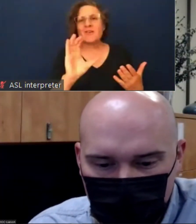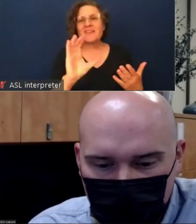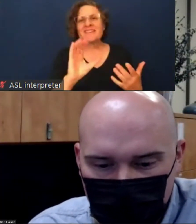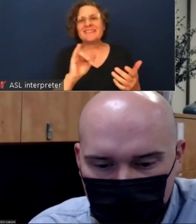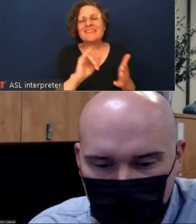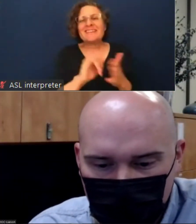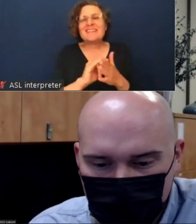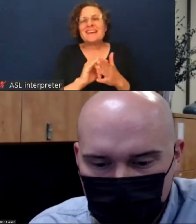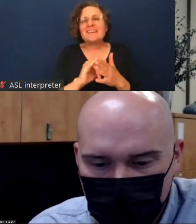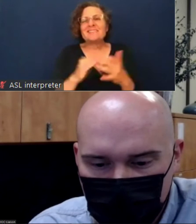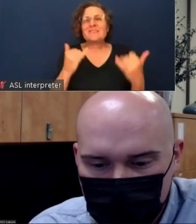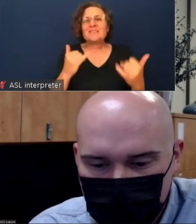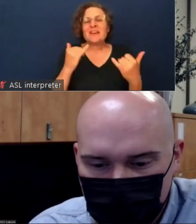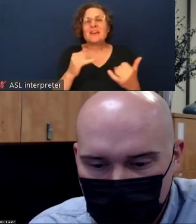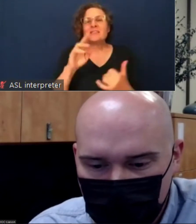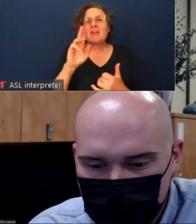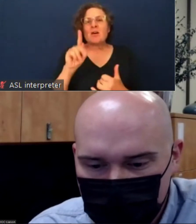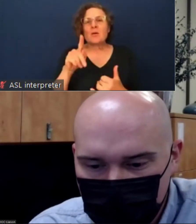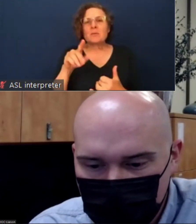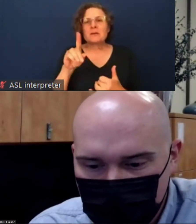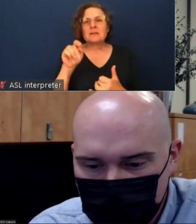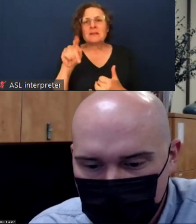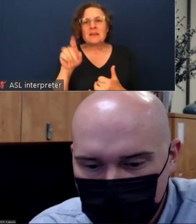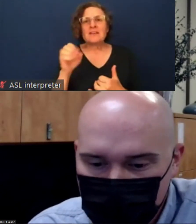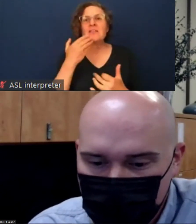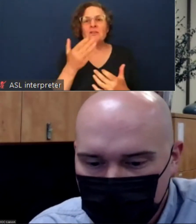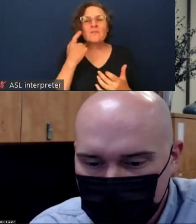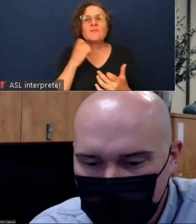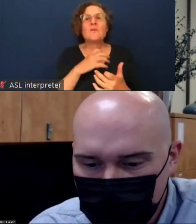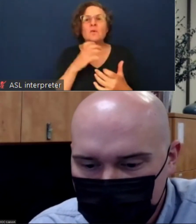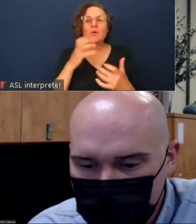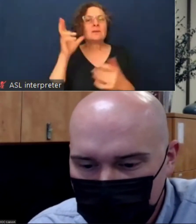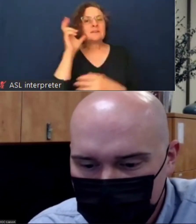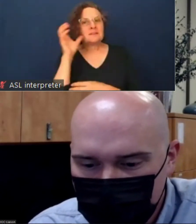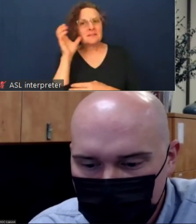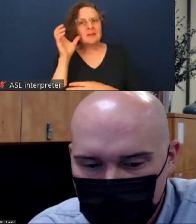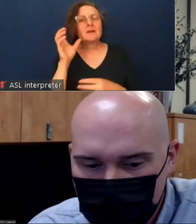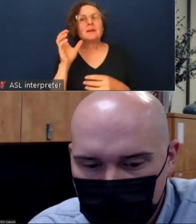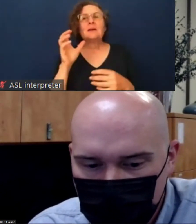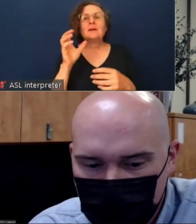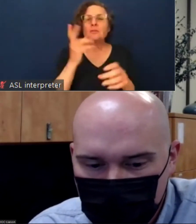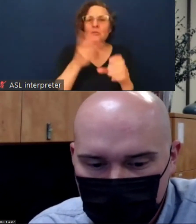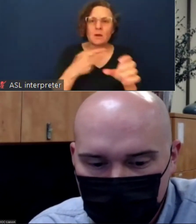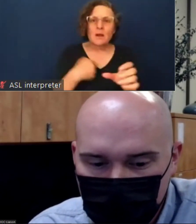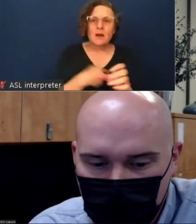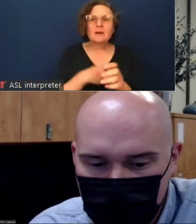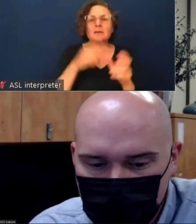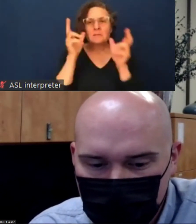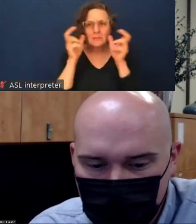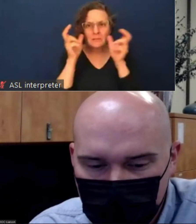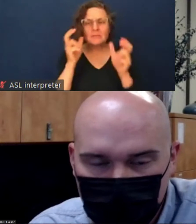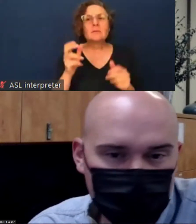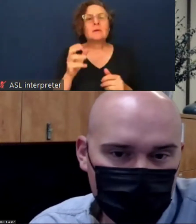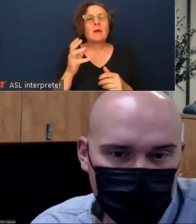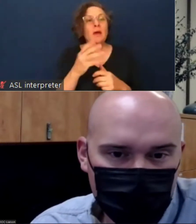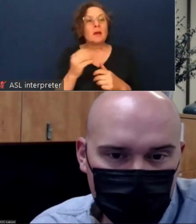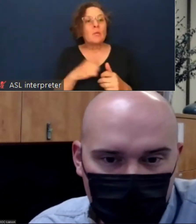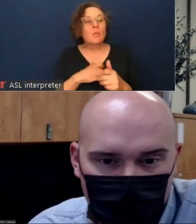COVID-19 update. Thank you for joining us. I'd like to give Dr. Coren the opportunity to give any concluding comments that he'd